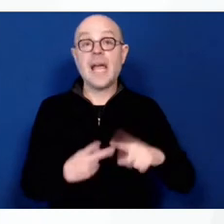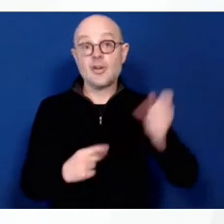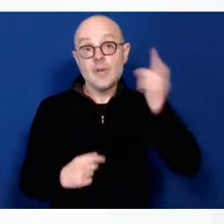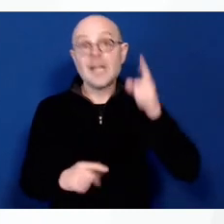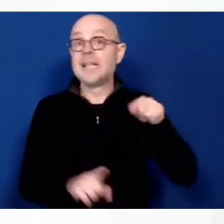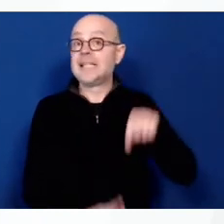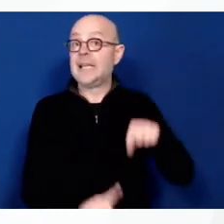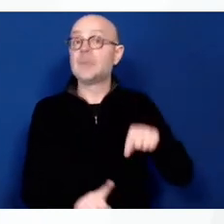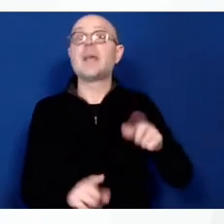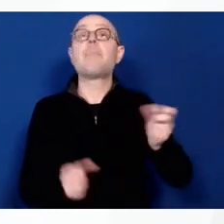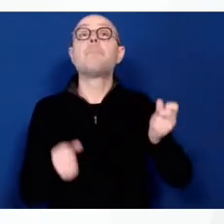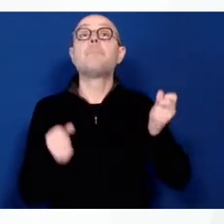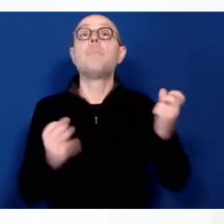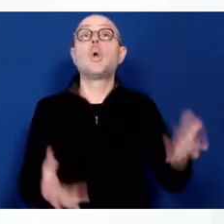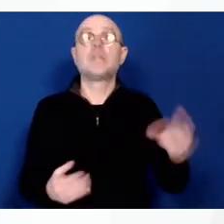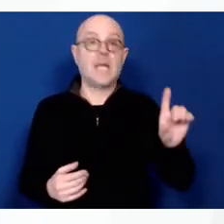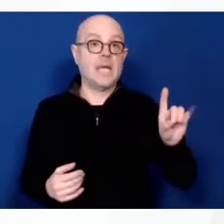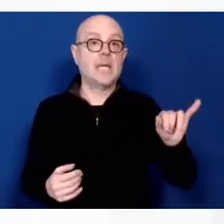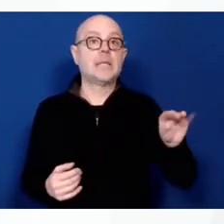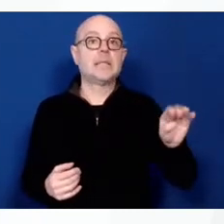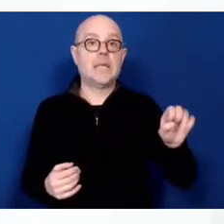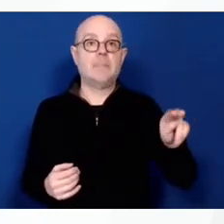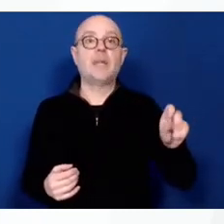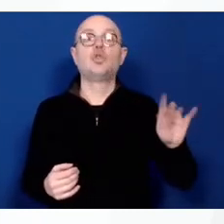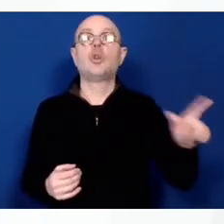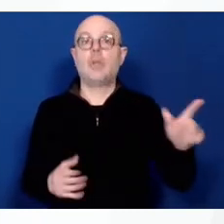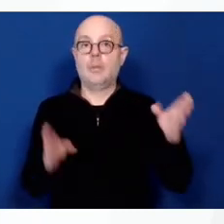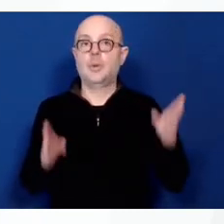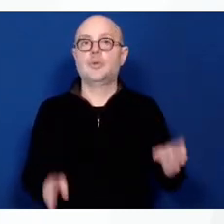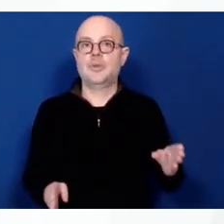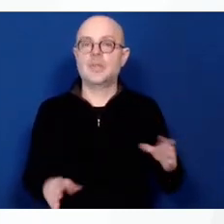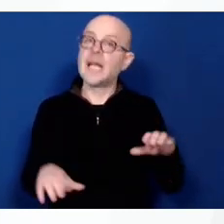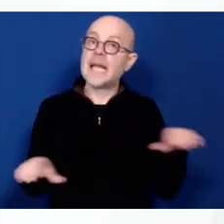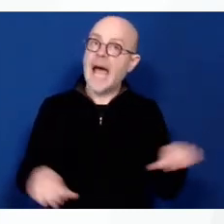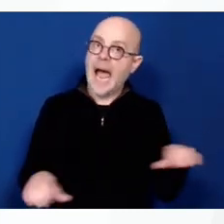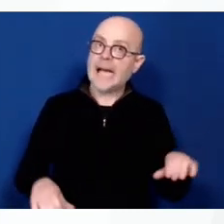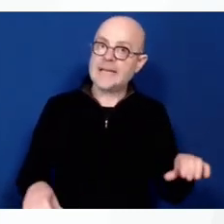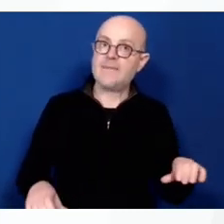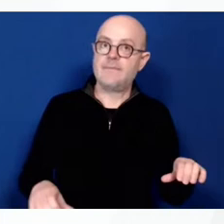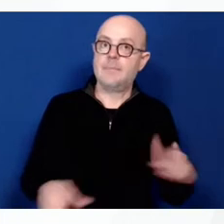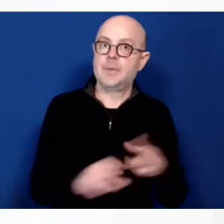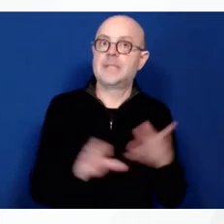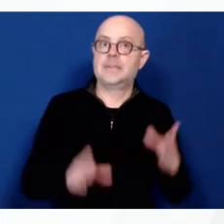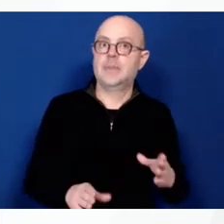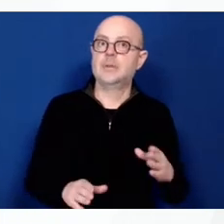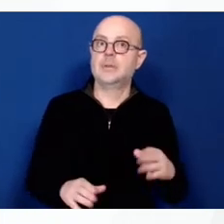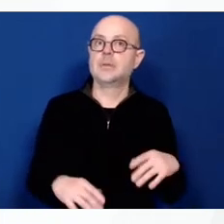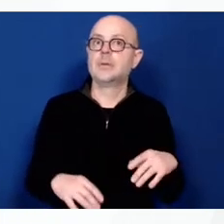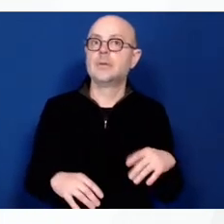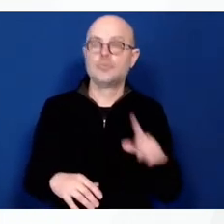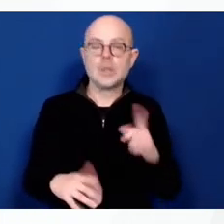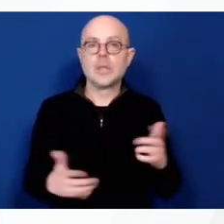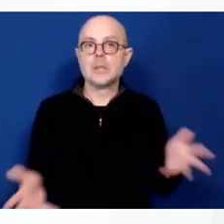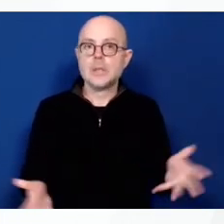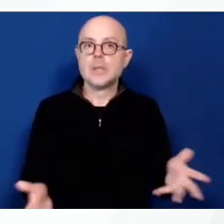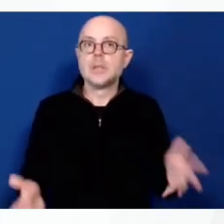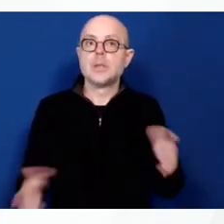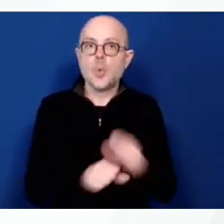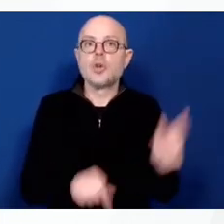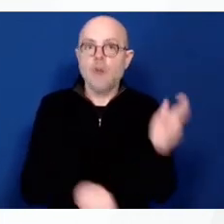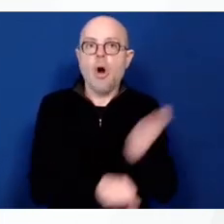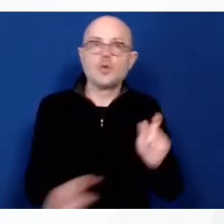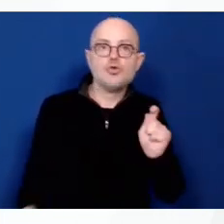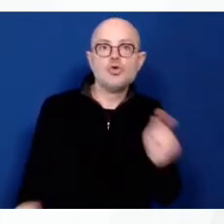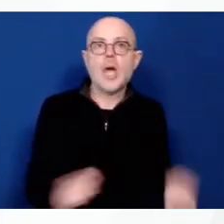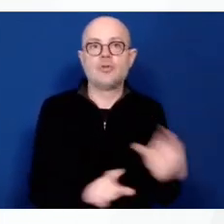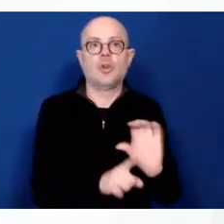multidimensional person, an active participant in the process of transforming the culture of higher education. So how